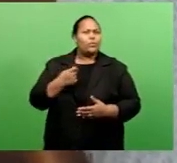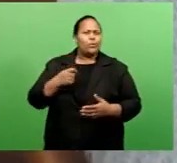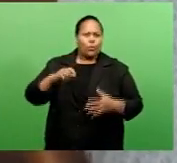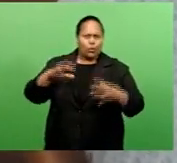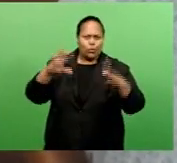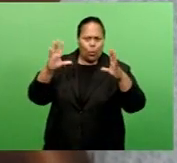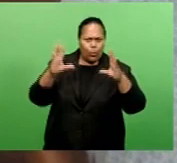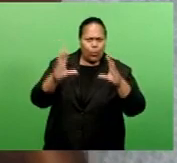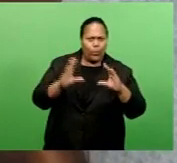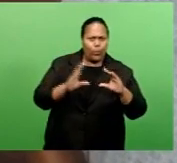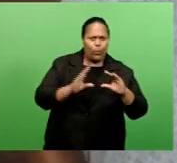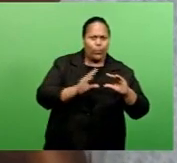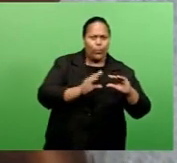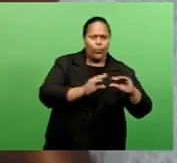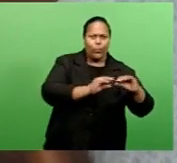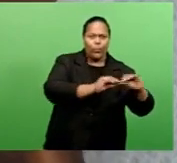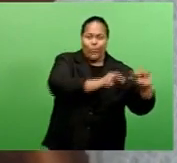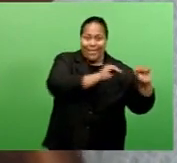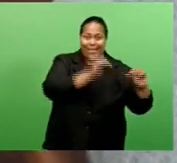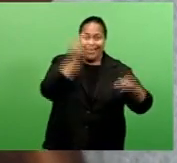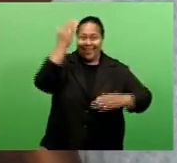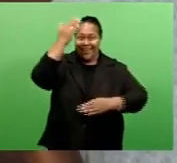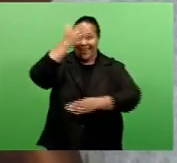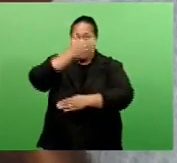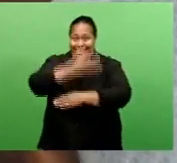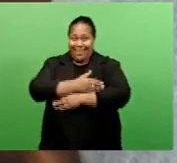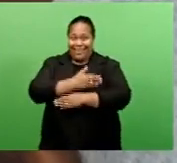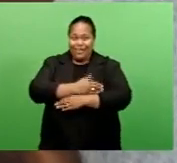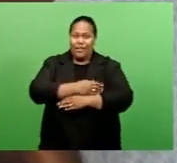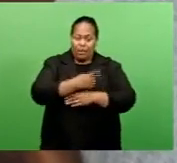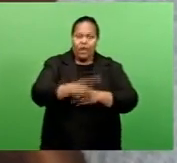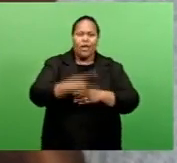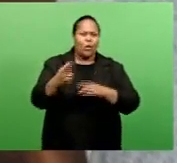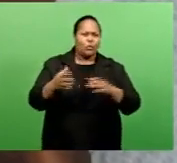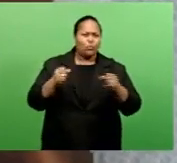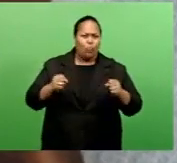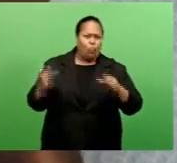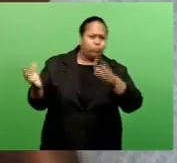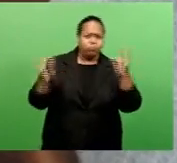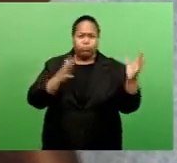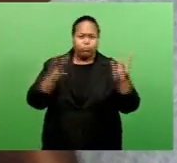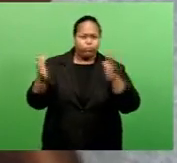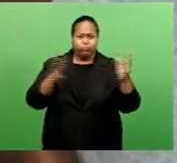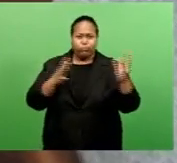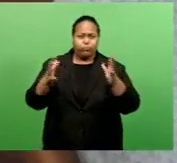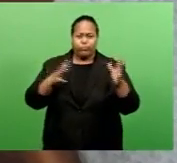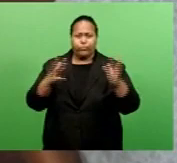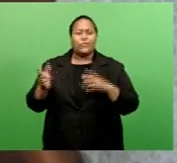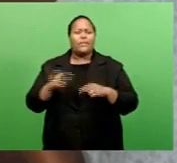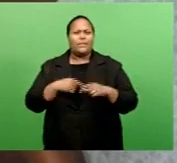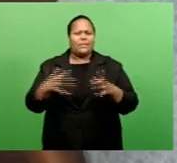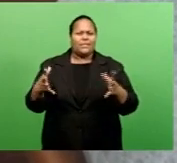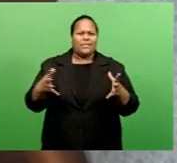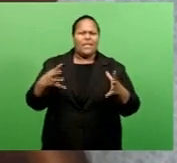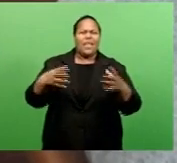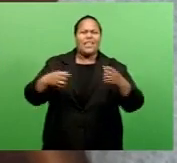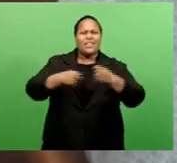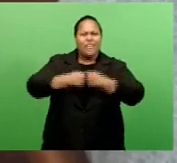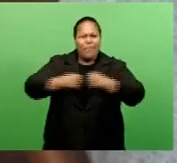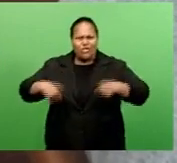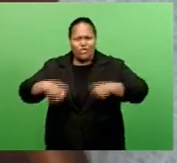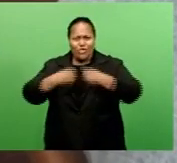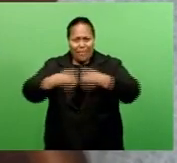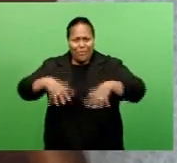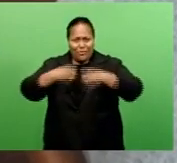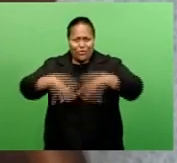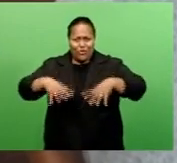as it dives south, and this condition is going to persist throughout the night. Strong winds, strong and gusty winds, damaging gale force winds,